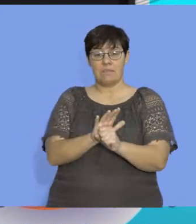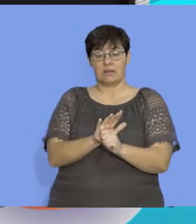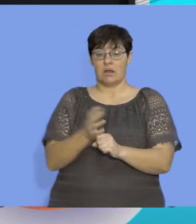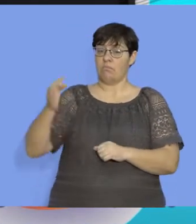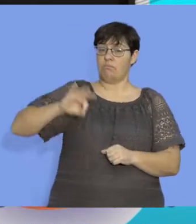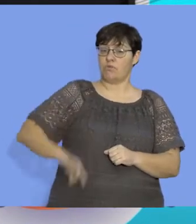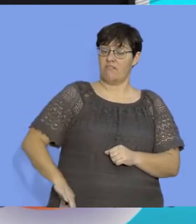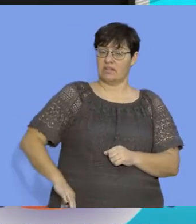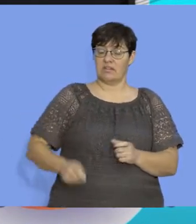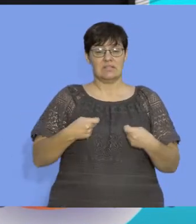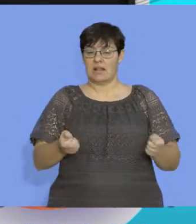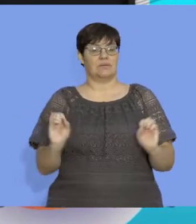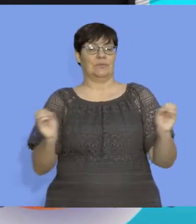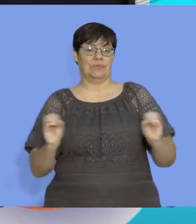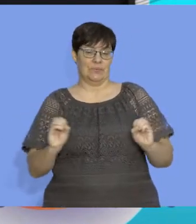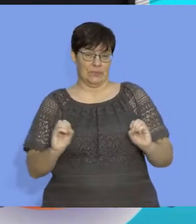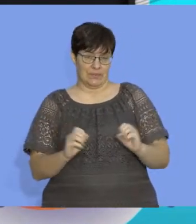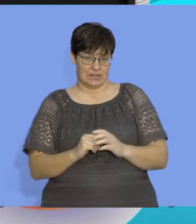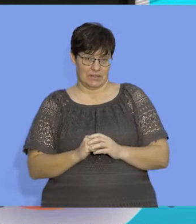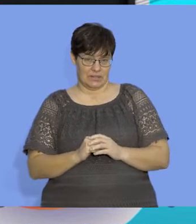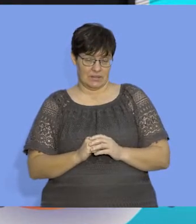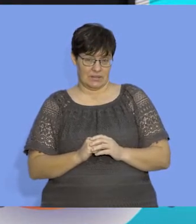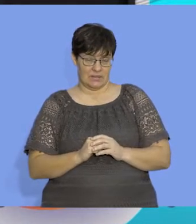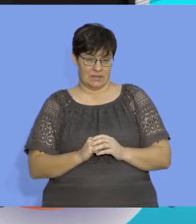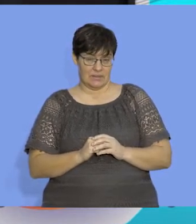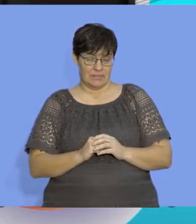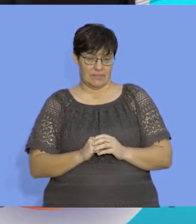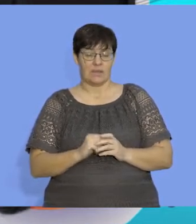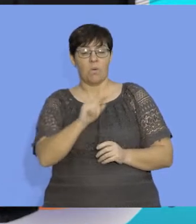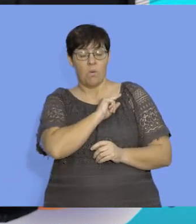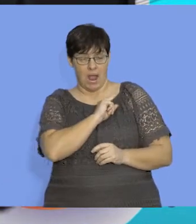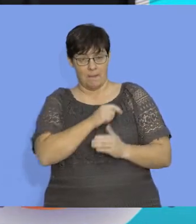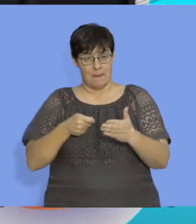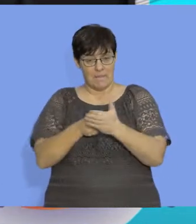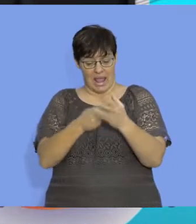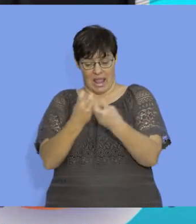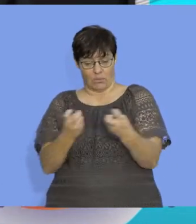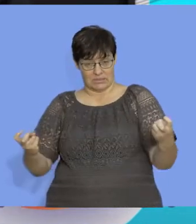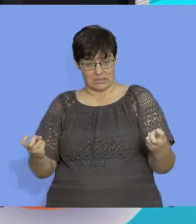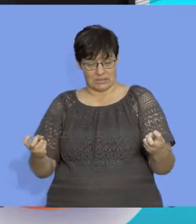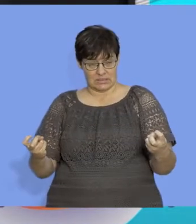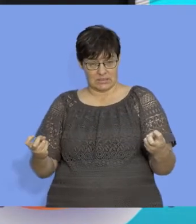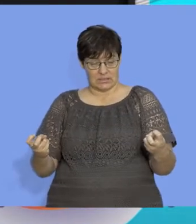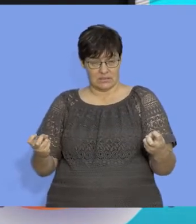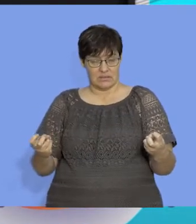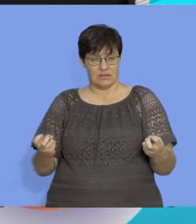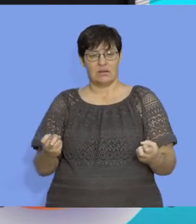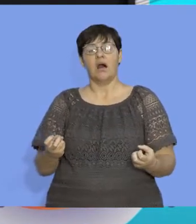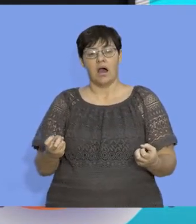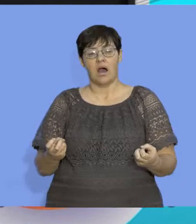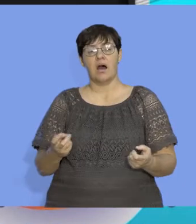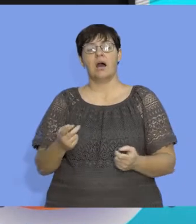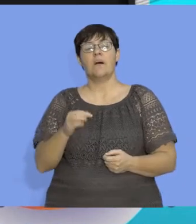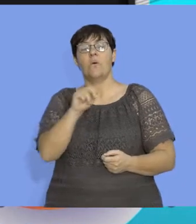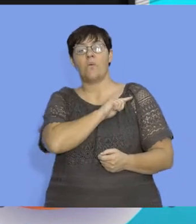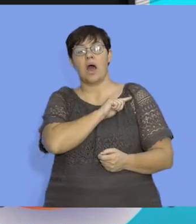se. However, the fact that I'm purchasing equipment means that because equipment